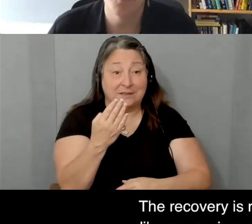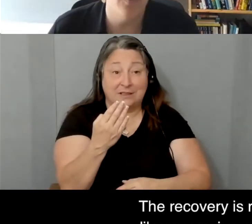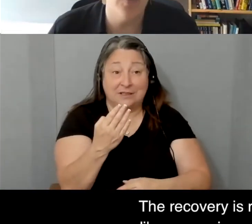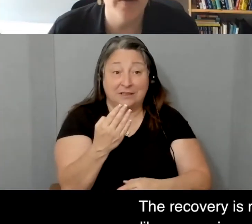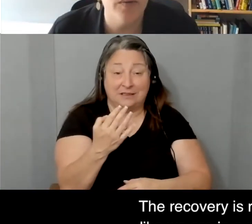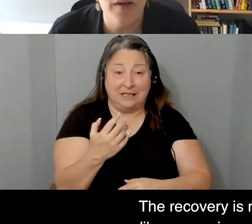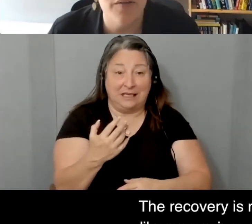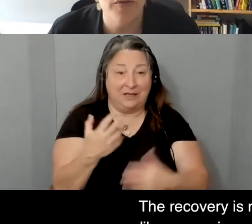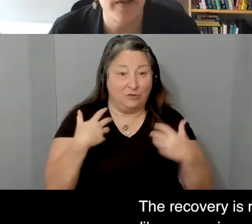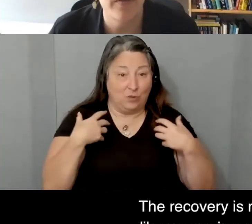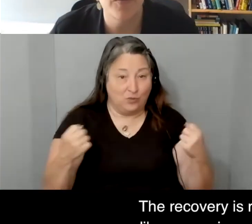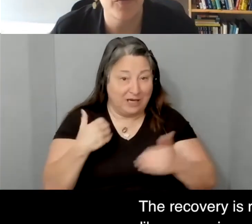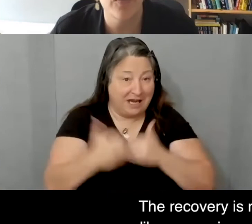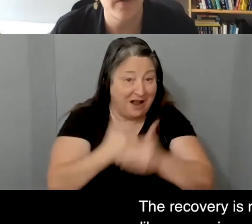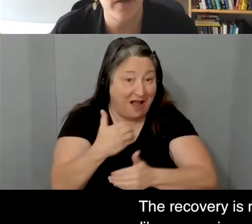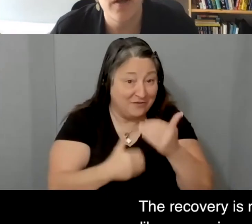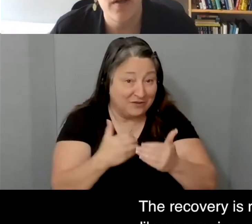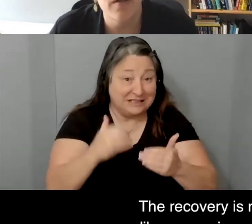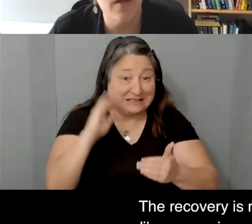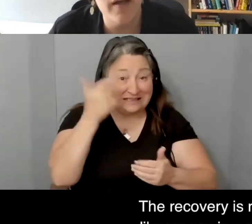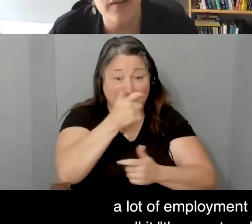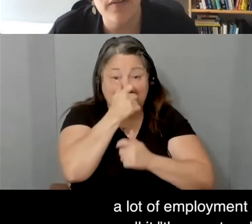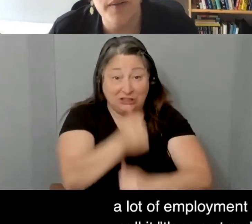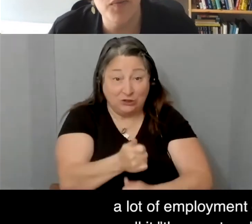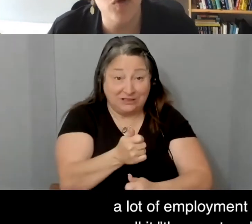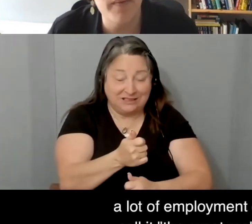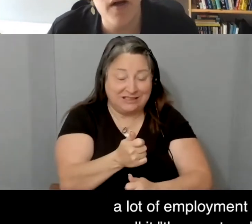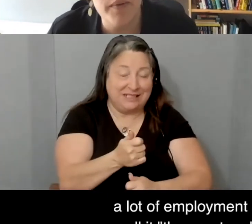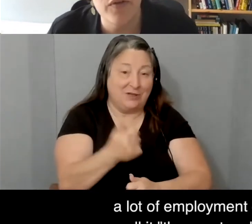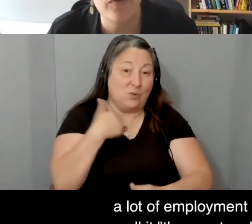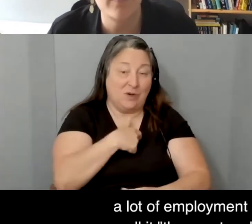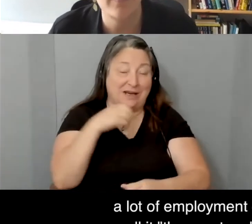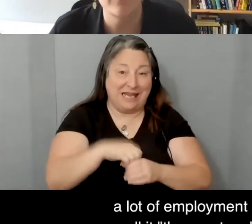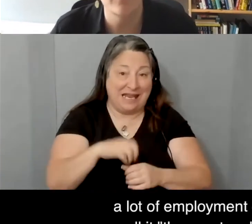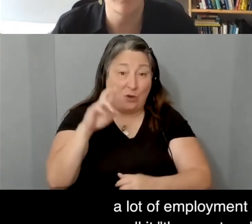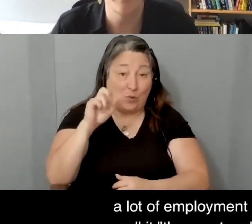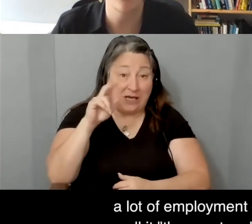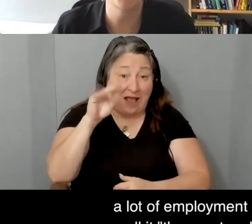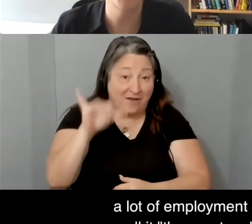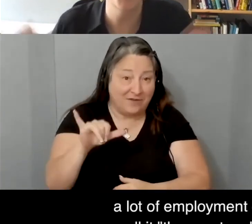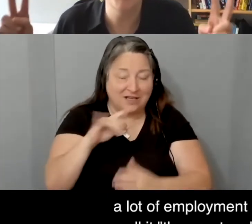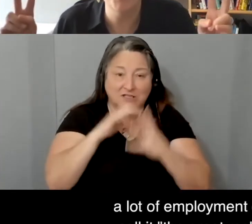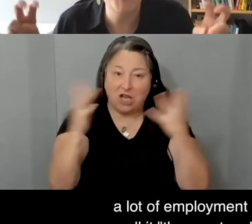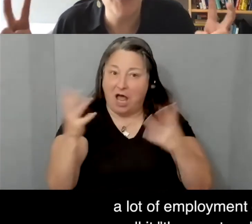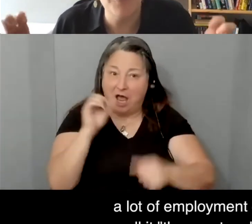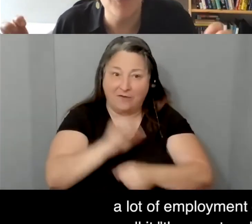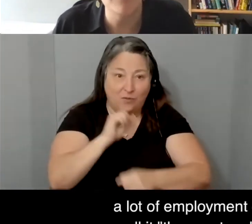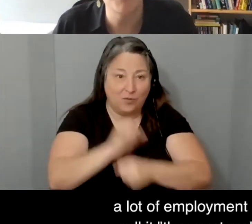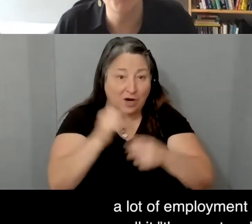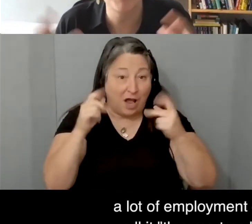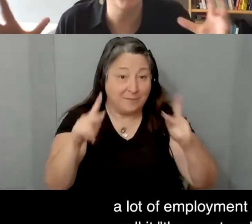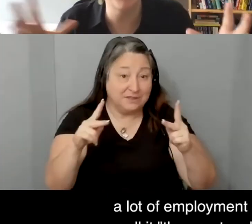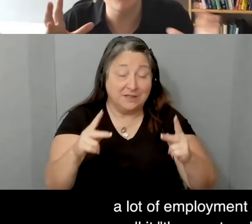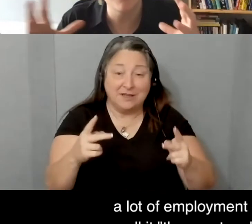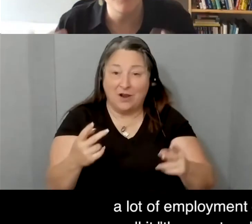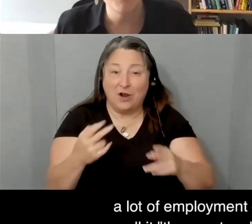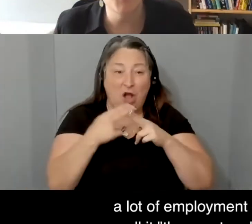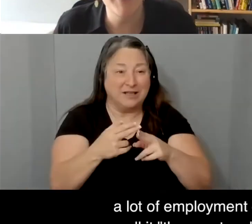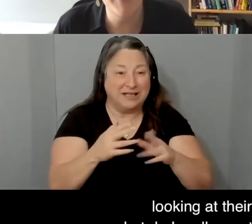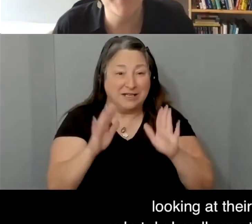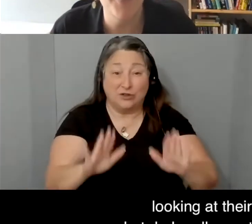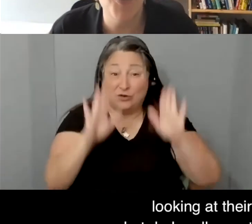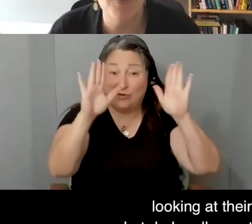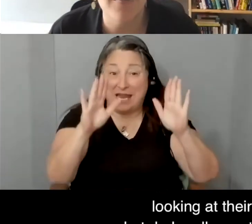interesting. It seems like we are in a recovery. There's certainly a lot of employment opportunities. They call it the great reshuffle. People